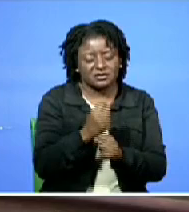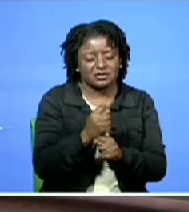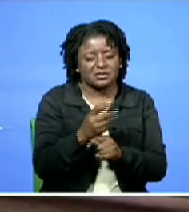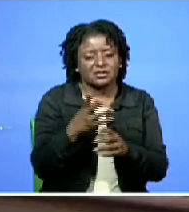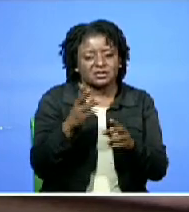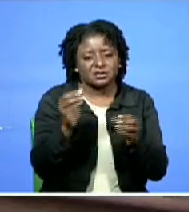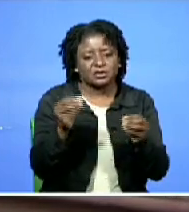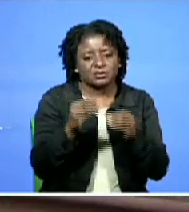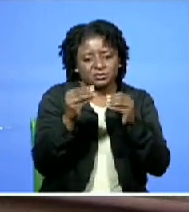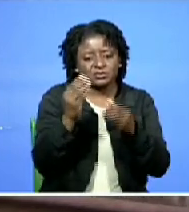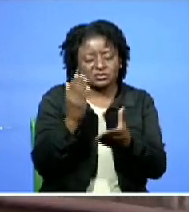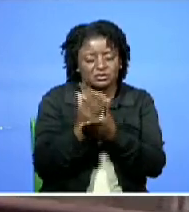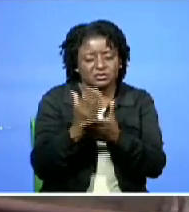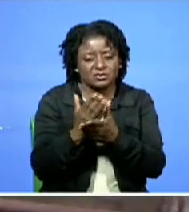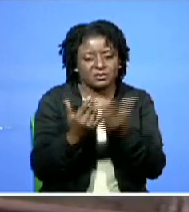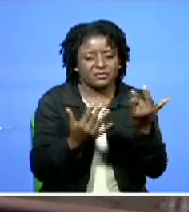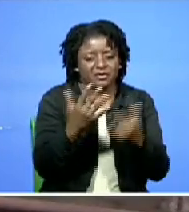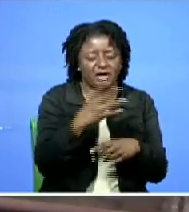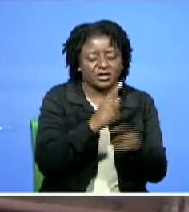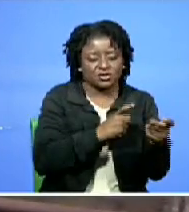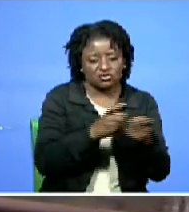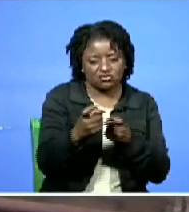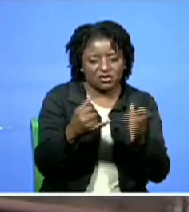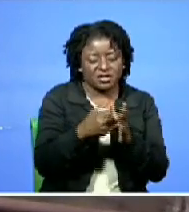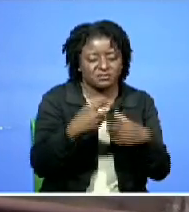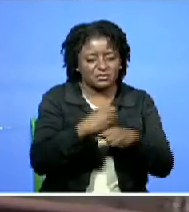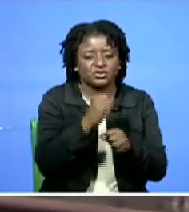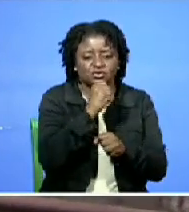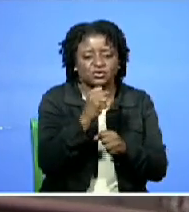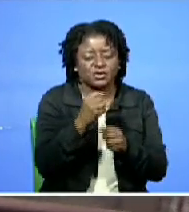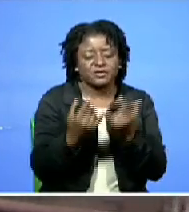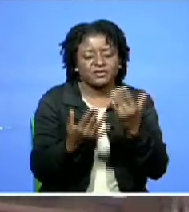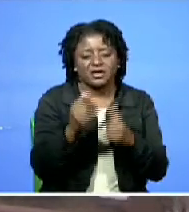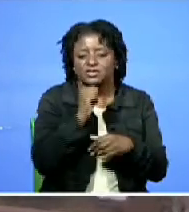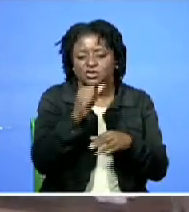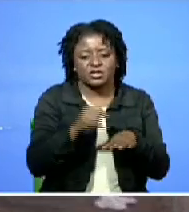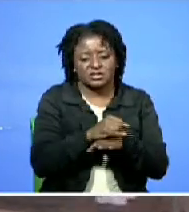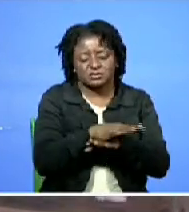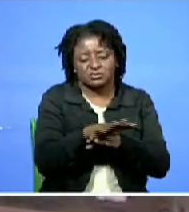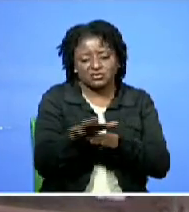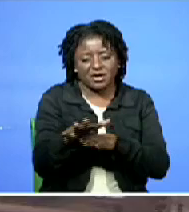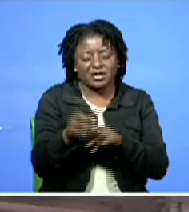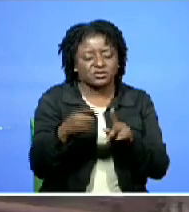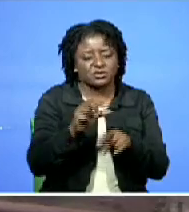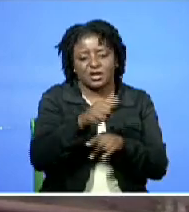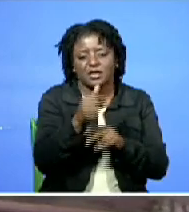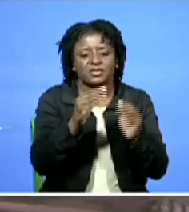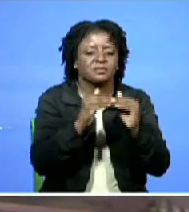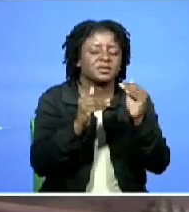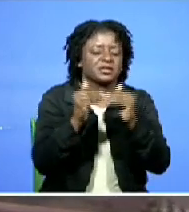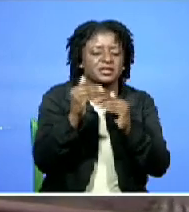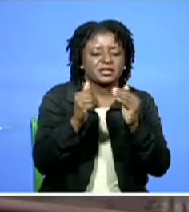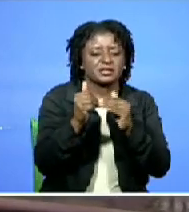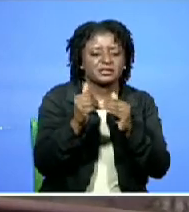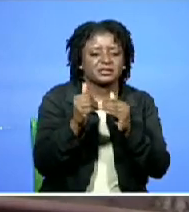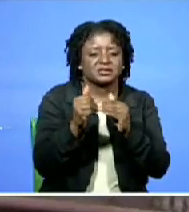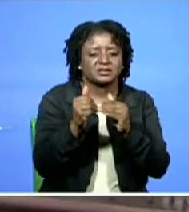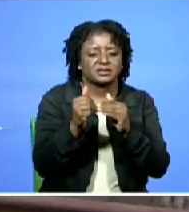the fire and to control it and to ensure that the fire did not spread to the other buildings which are at the